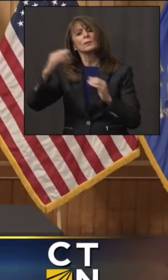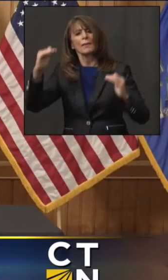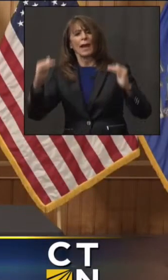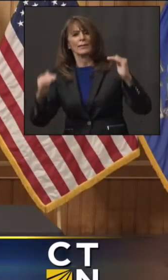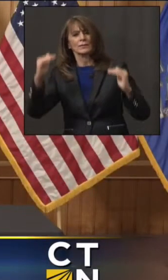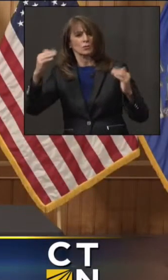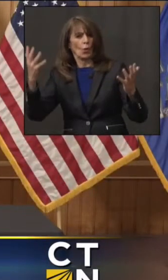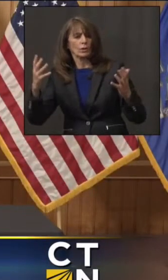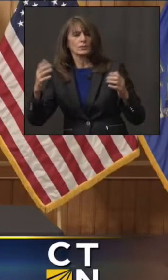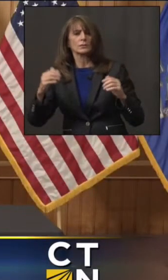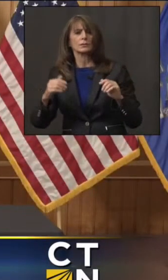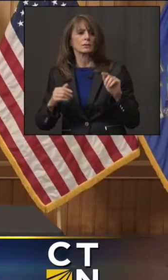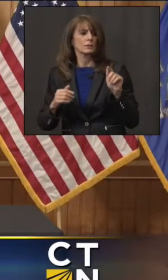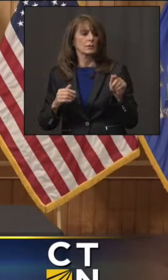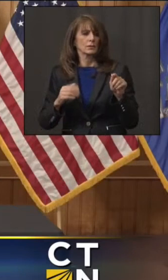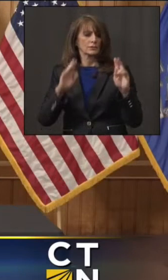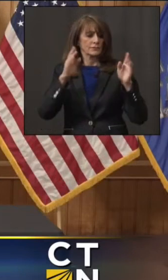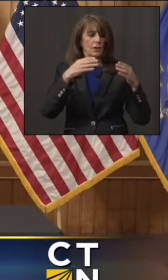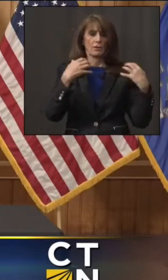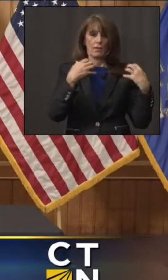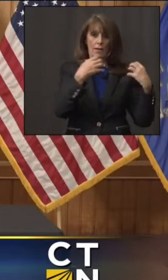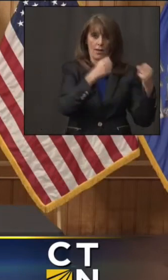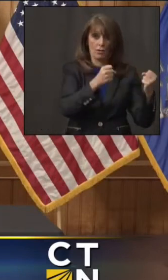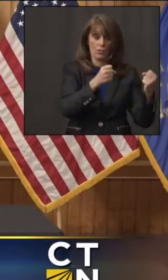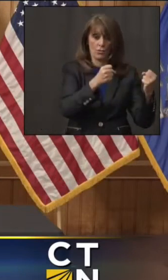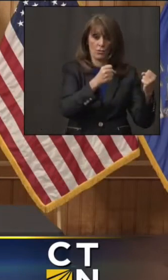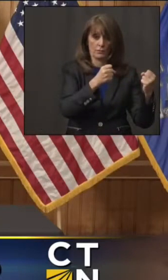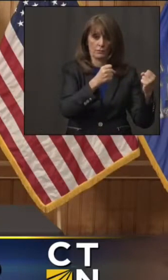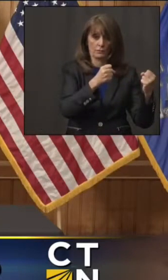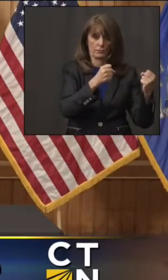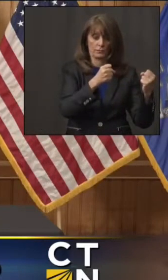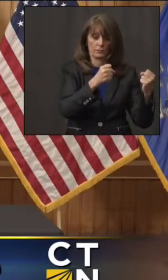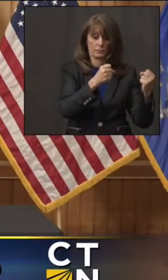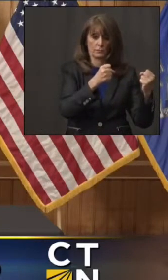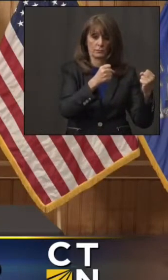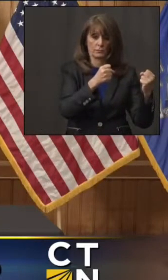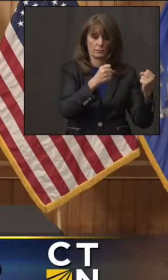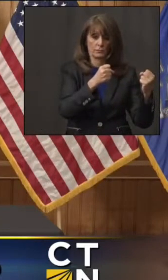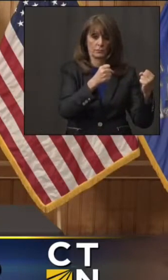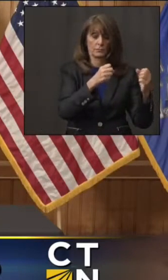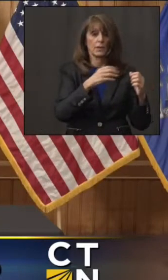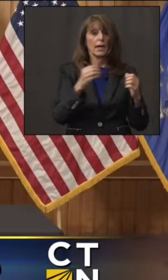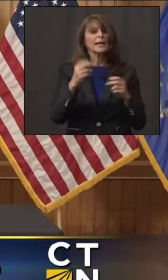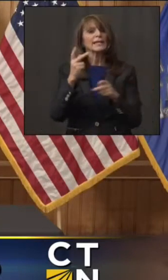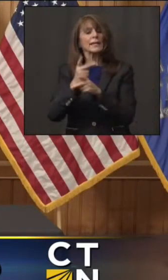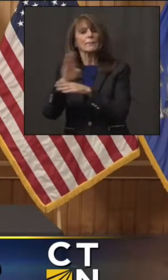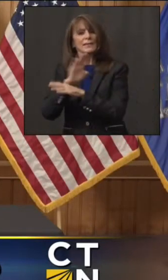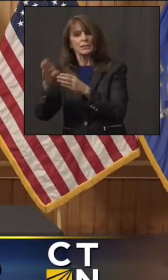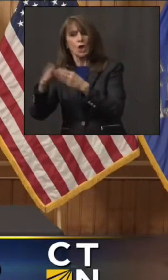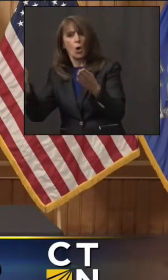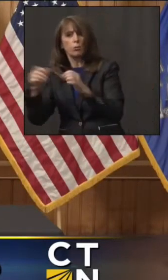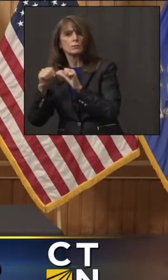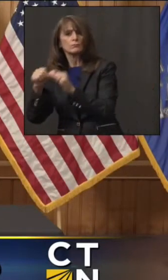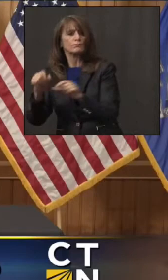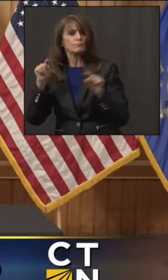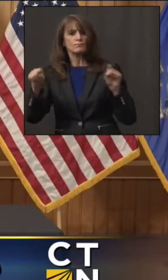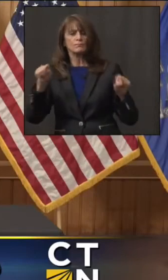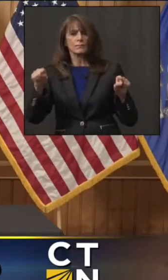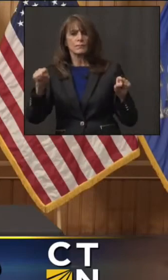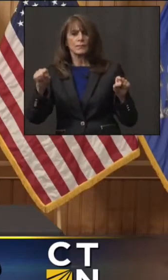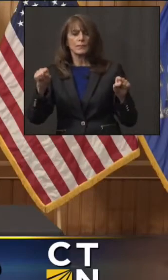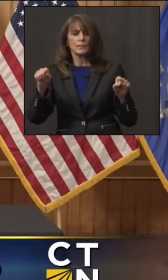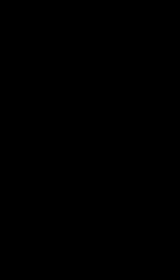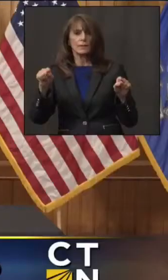between the health and also keeping businesses open and trying to help in that regard.